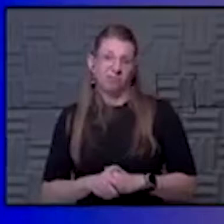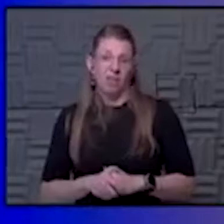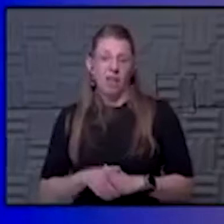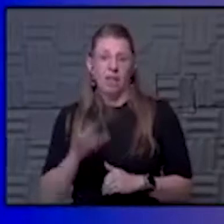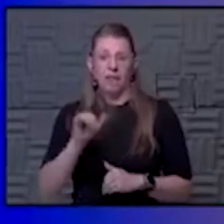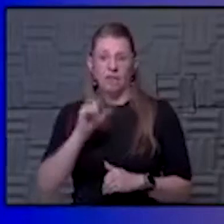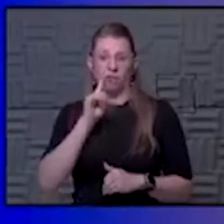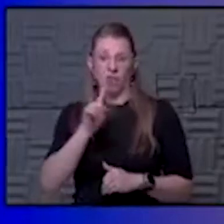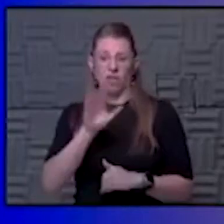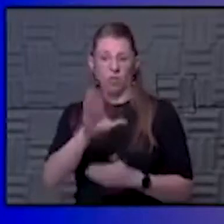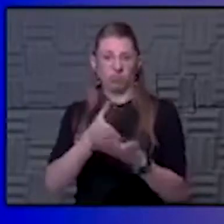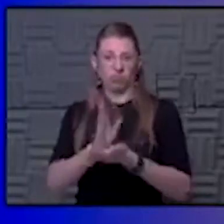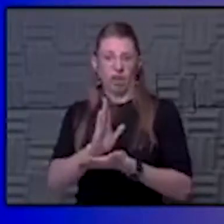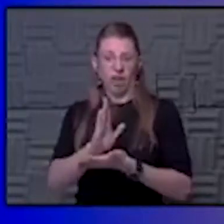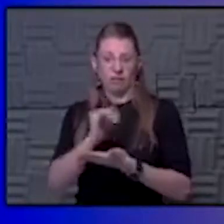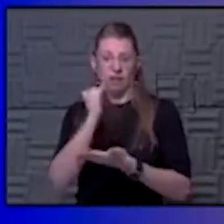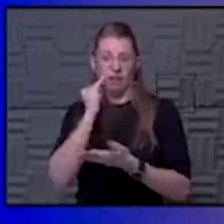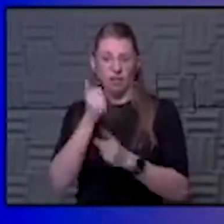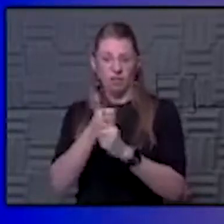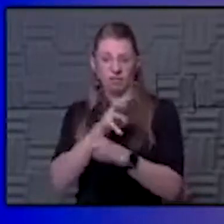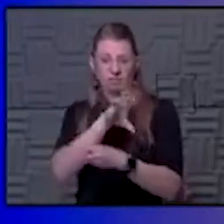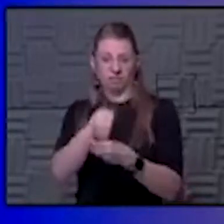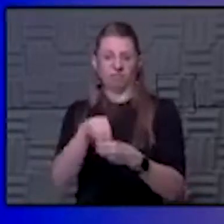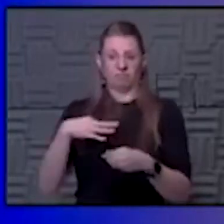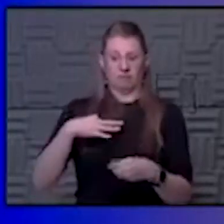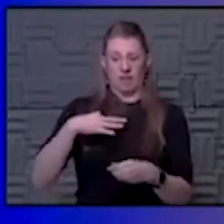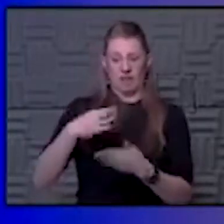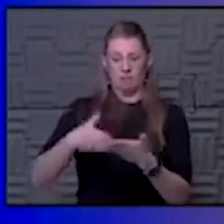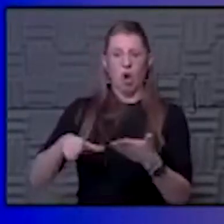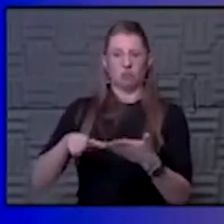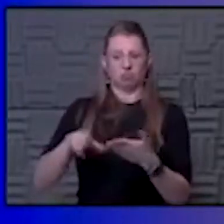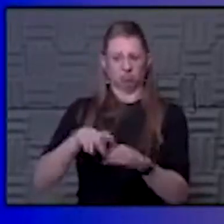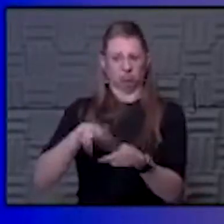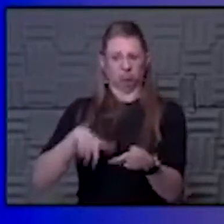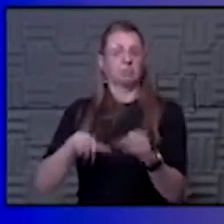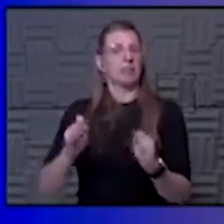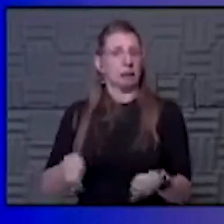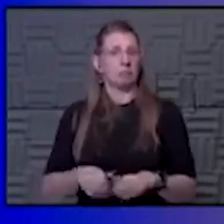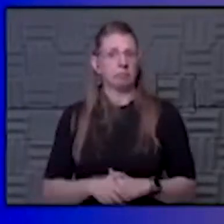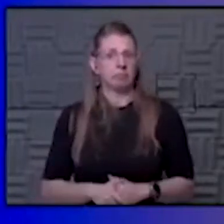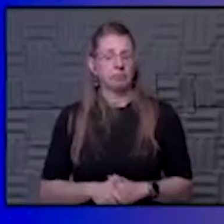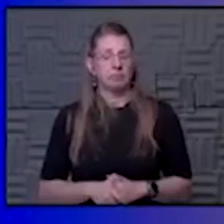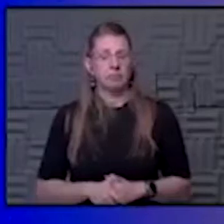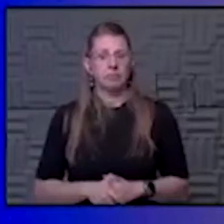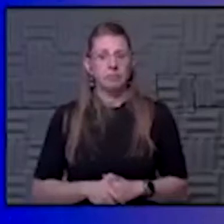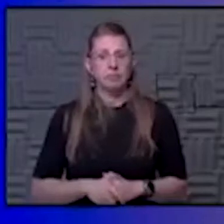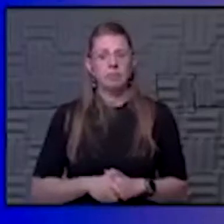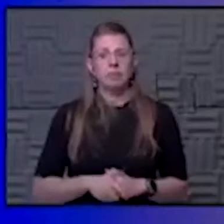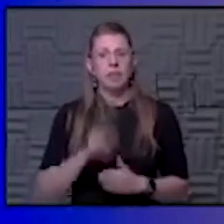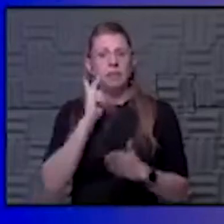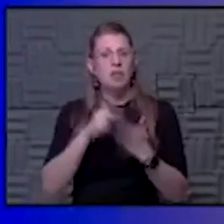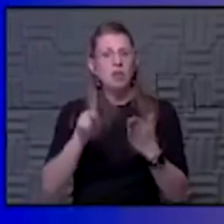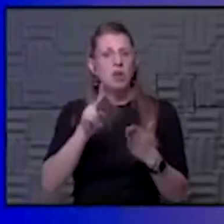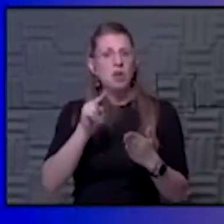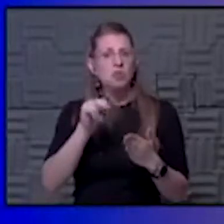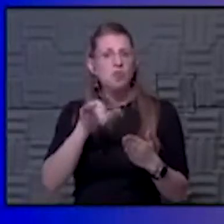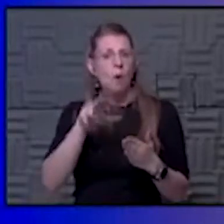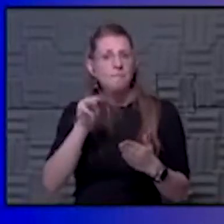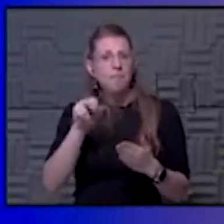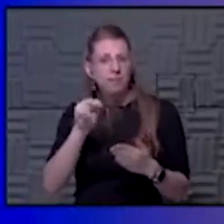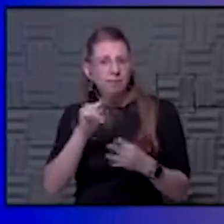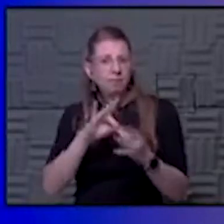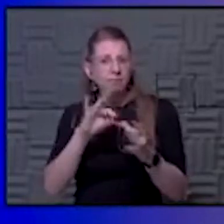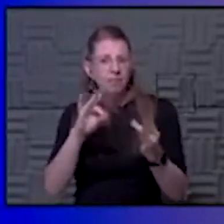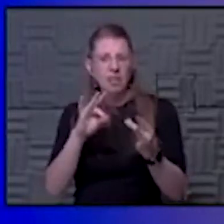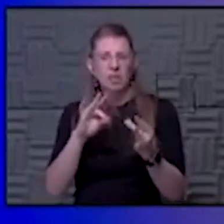the Bill of Rights of somebody who participates, that volunteer part. Just as Secretary Norman said, there's not going to be any